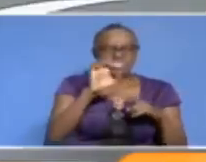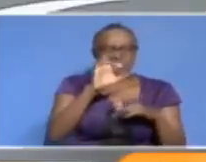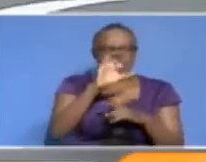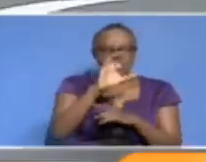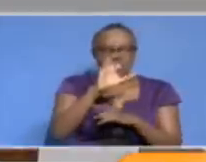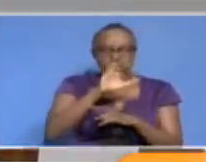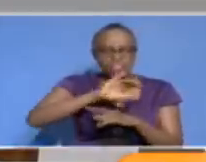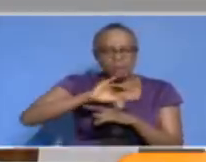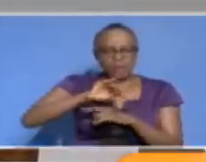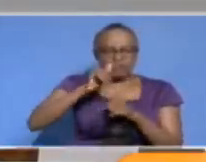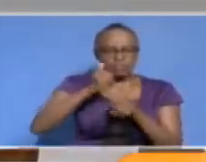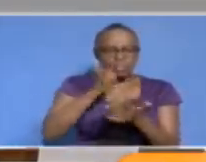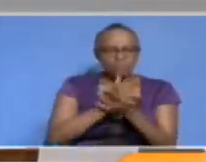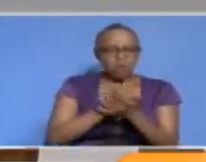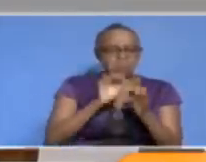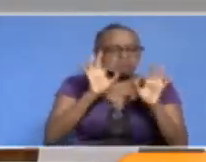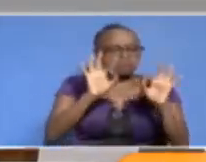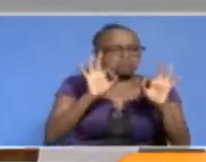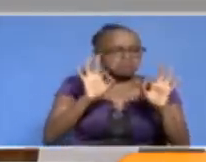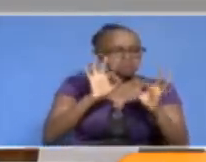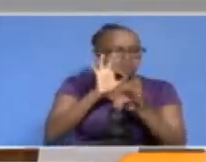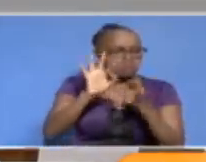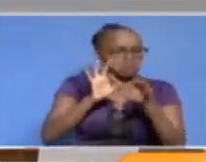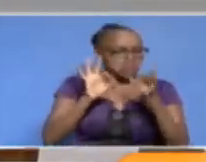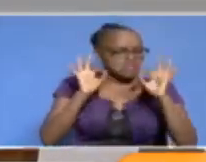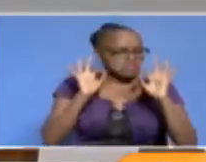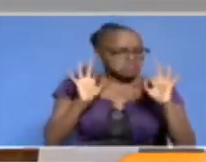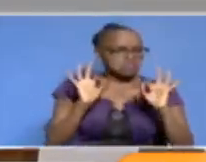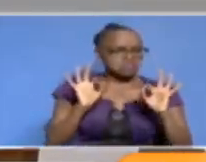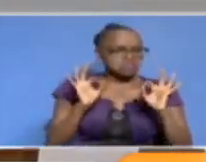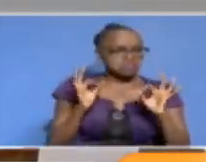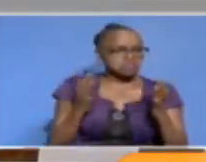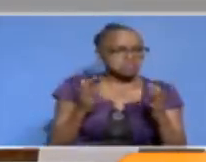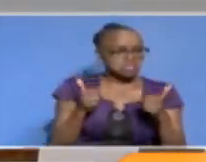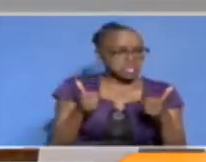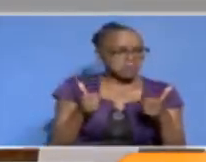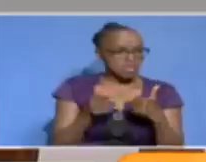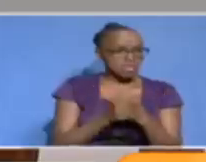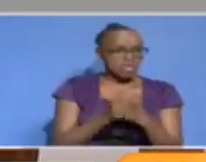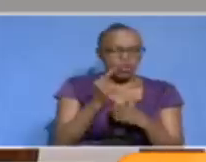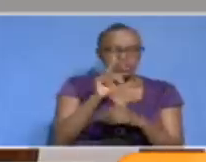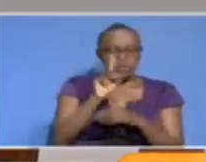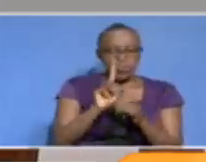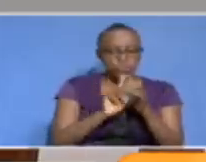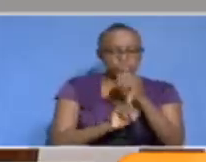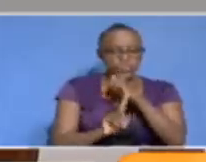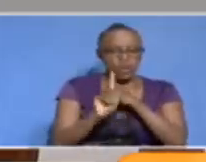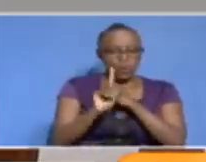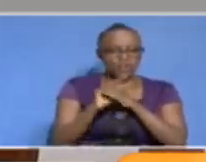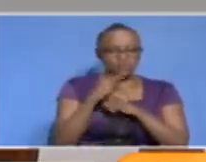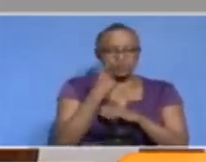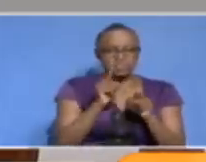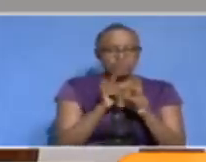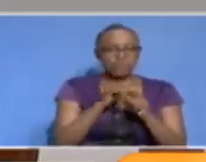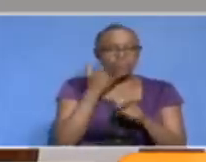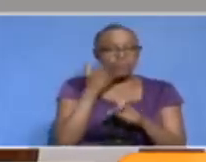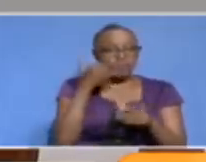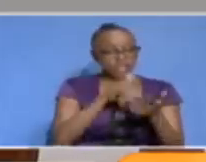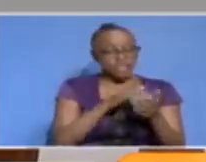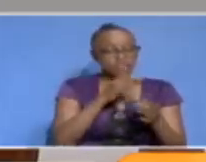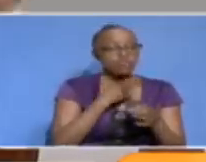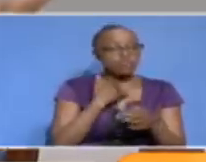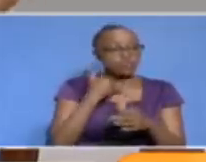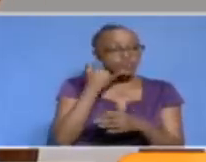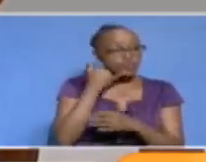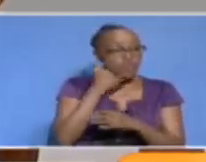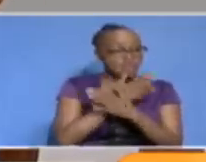the remaining ones who are in the office, are perfect. Wako sawa. Ni uyu mmoja, hata kataka piga simu tena simu wapige. He was